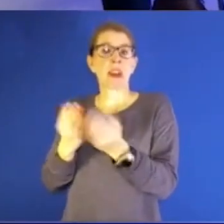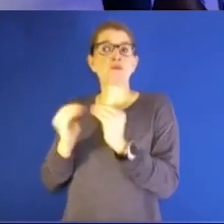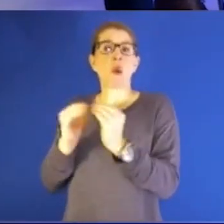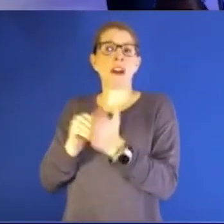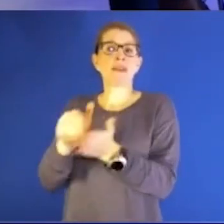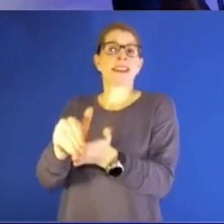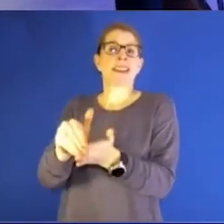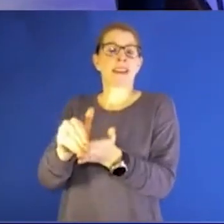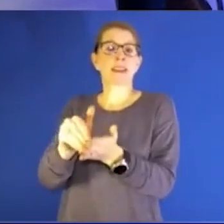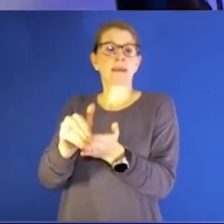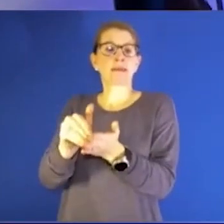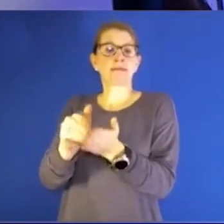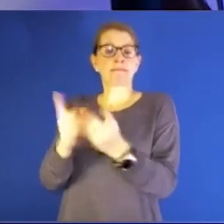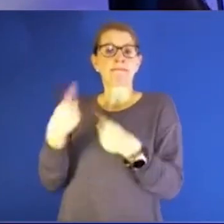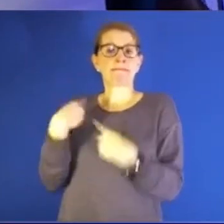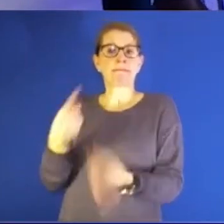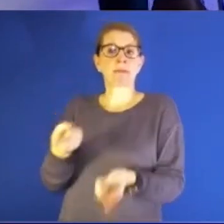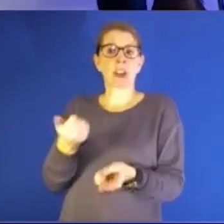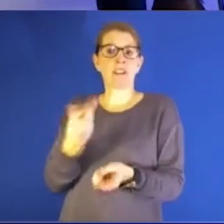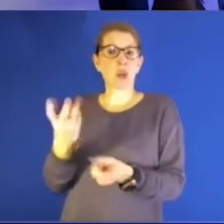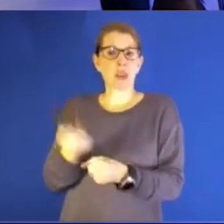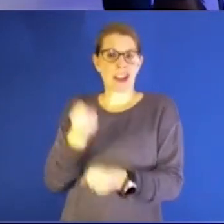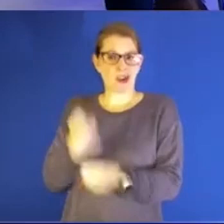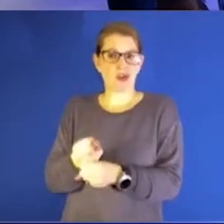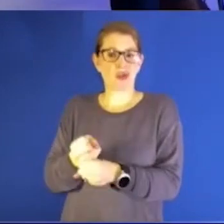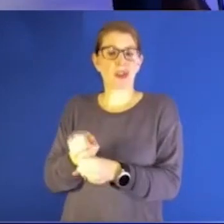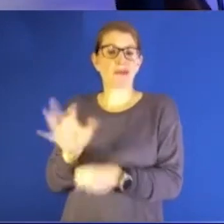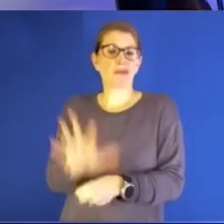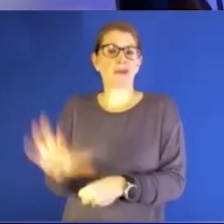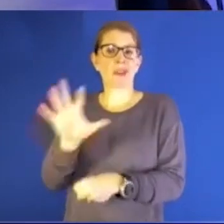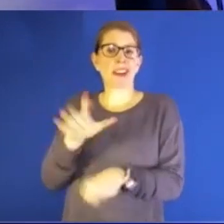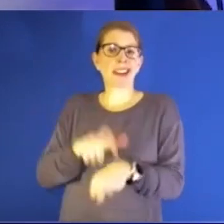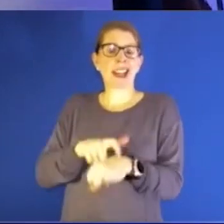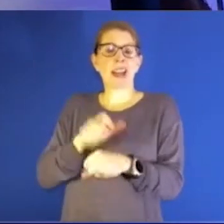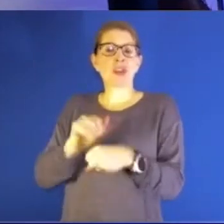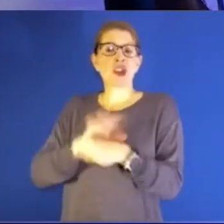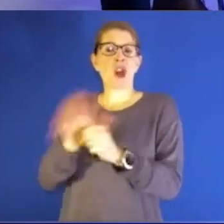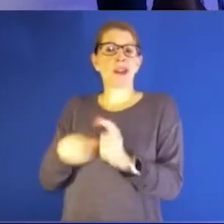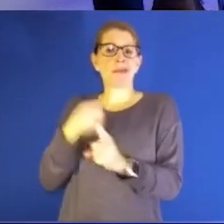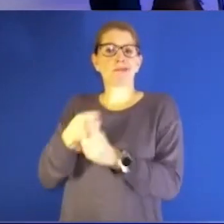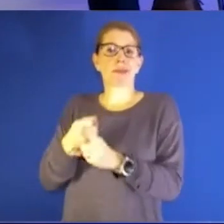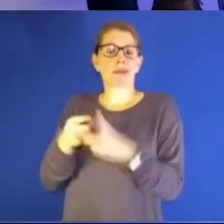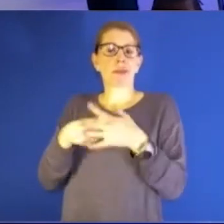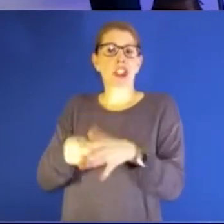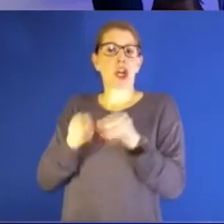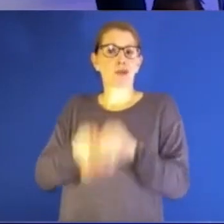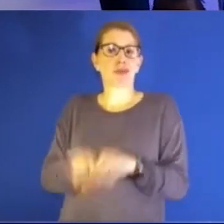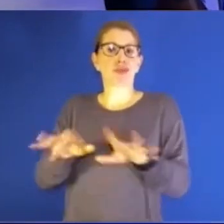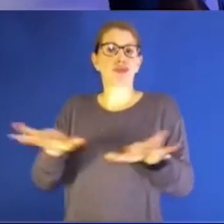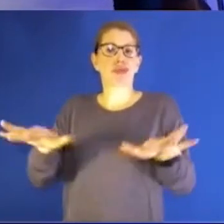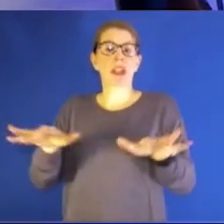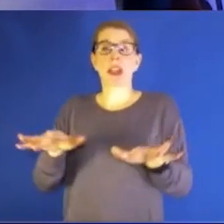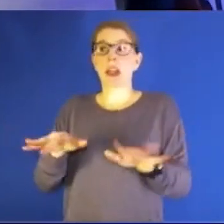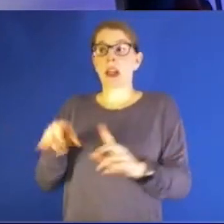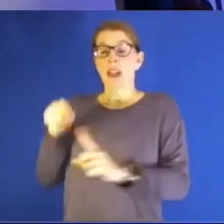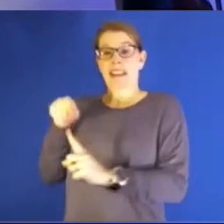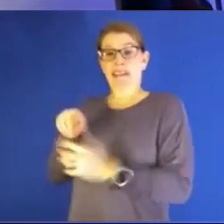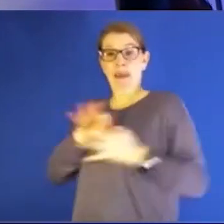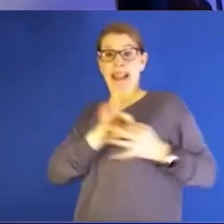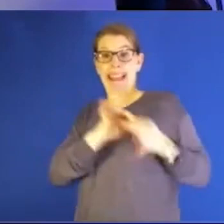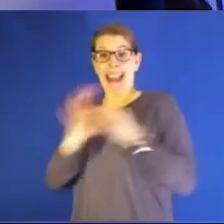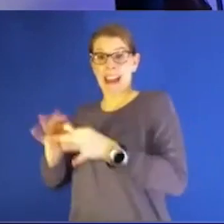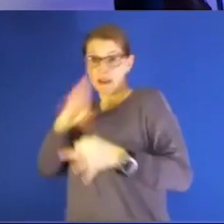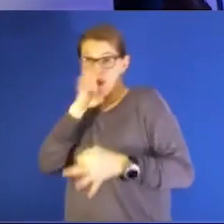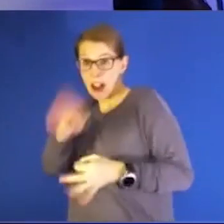in the last couple of years with around the time of COVID. I don't know that you can say that it's directly related to COVID,